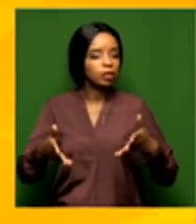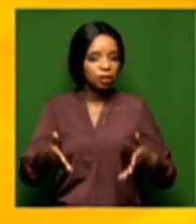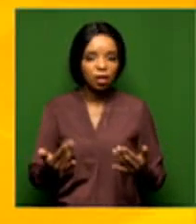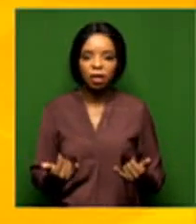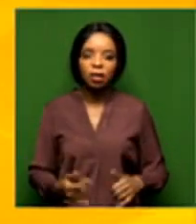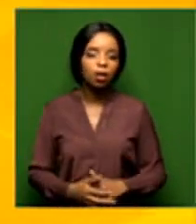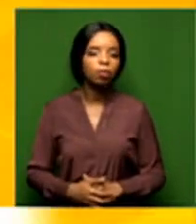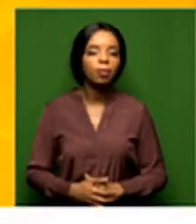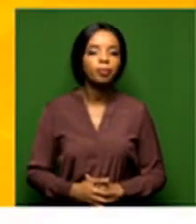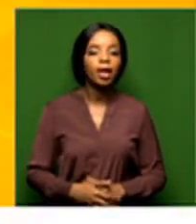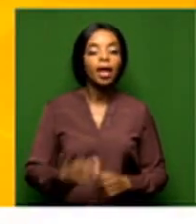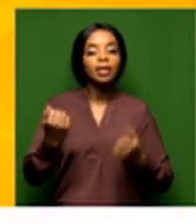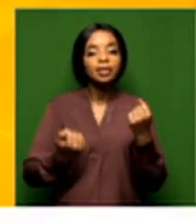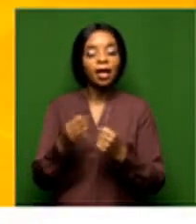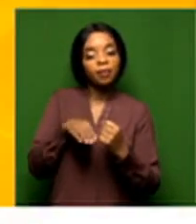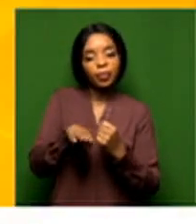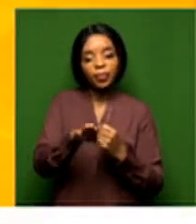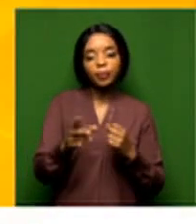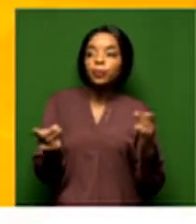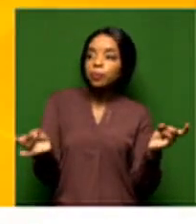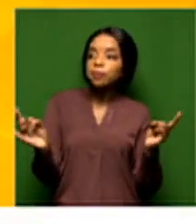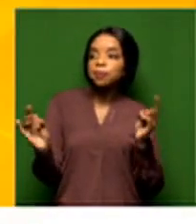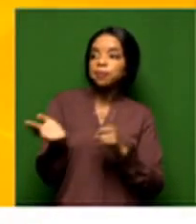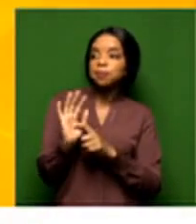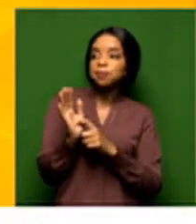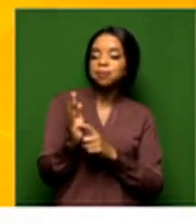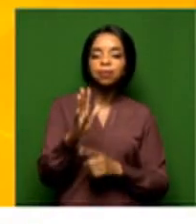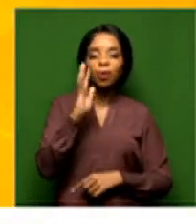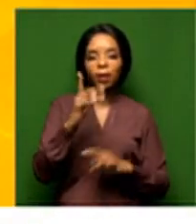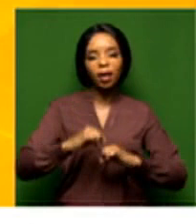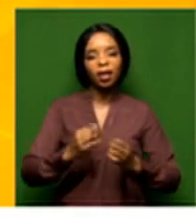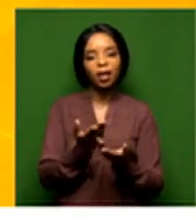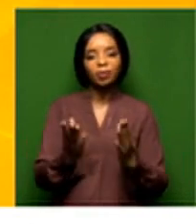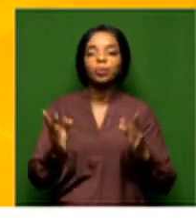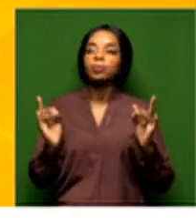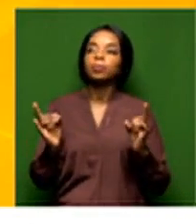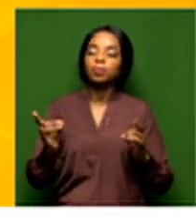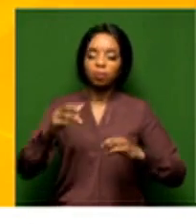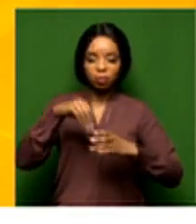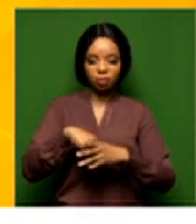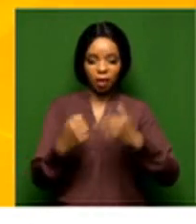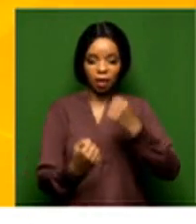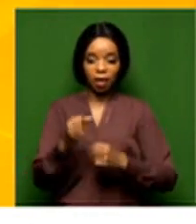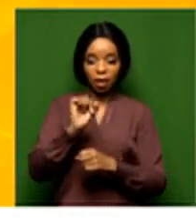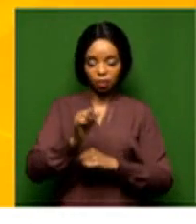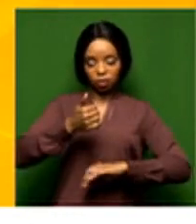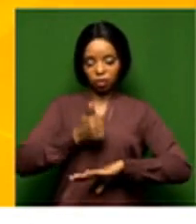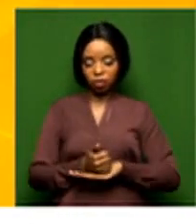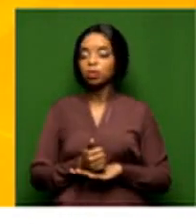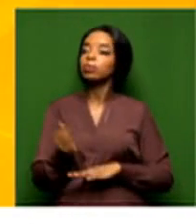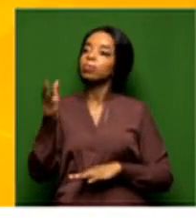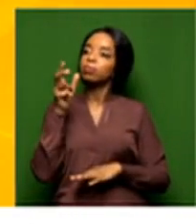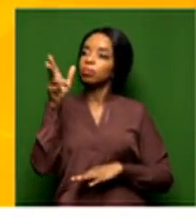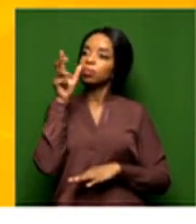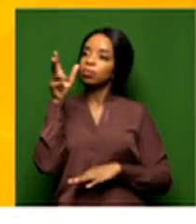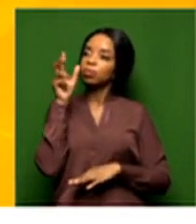The drive-through cinema experience will allow you to enjoy a local movie in the comfort of your own car, tuned into a frequency. Now,